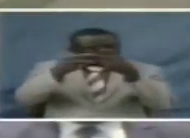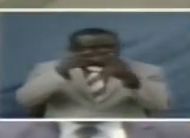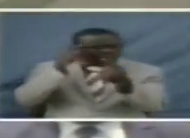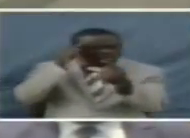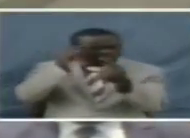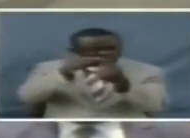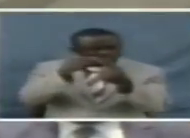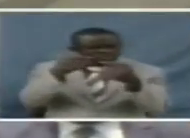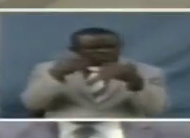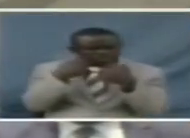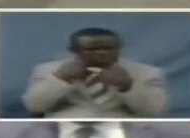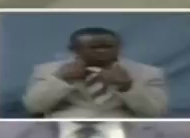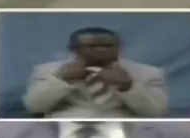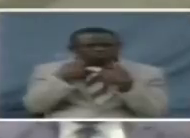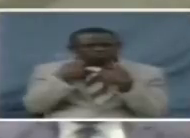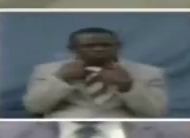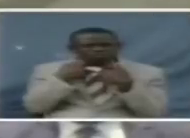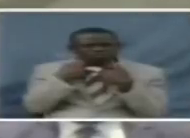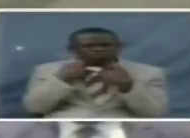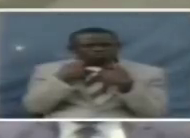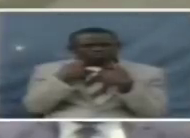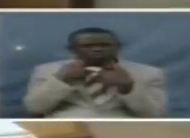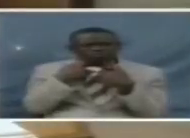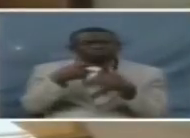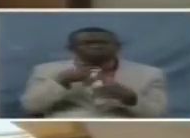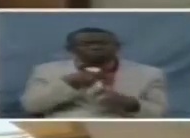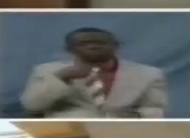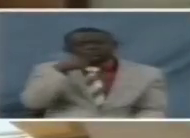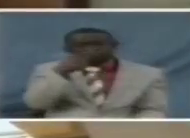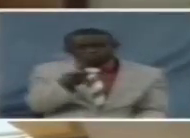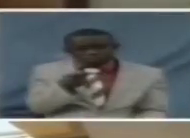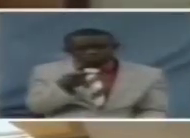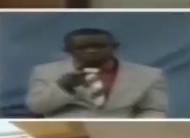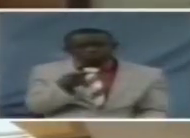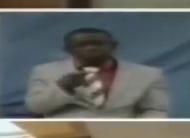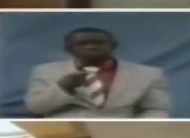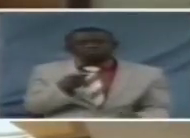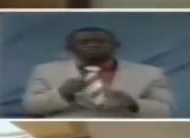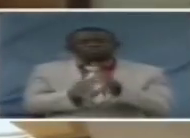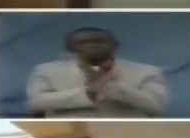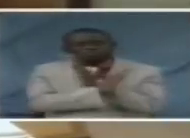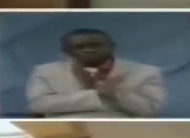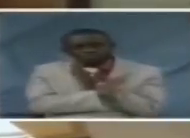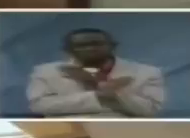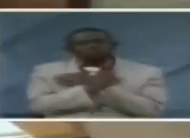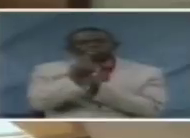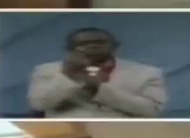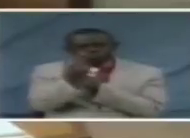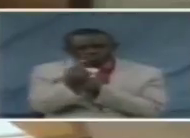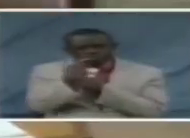have aspirations for basic minimums. And that is why we say, Mr.